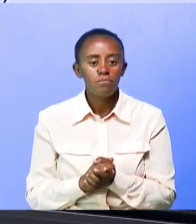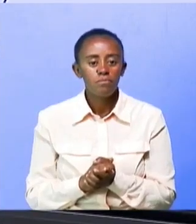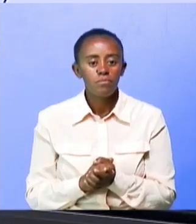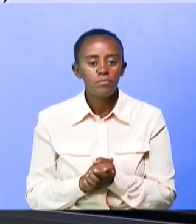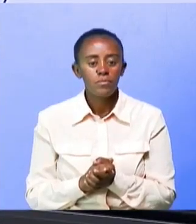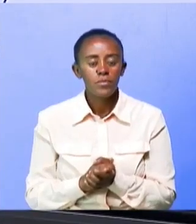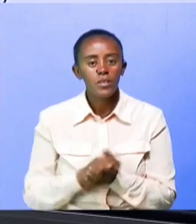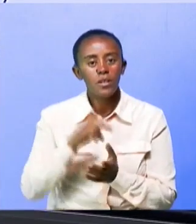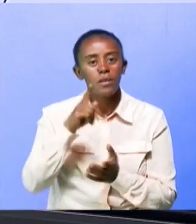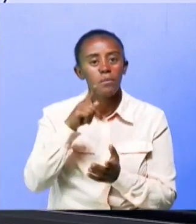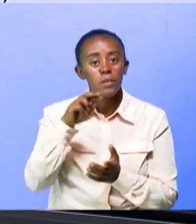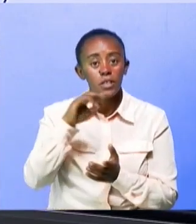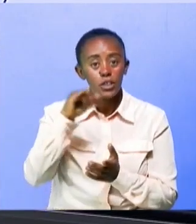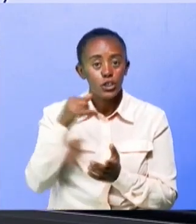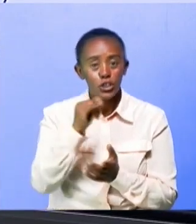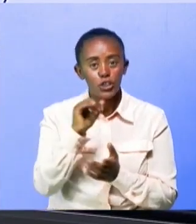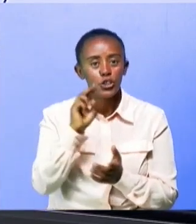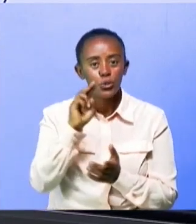Prejudice.